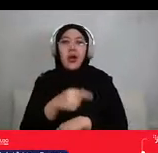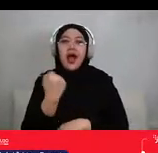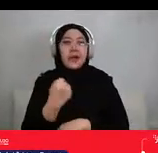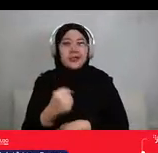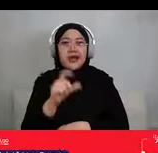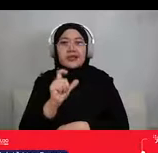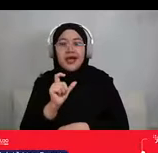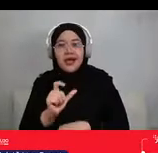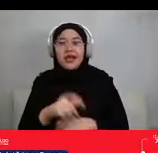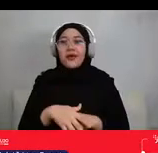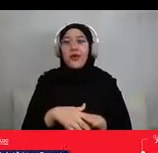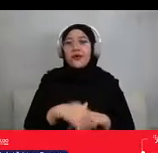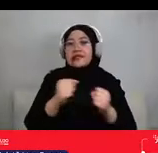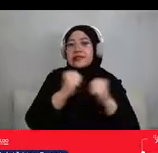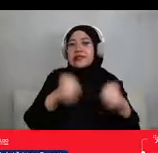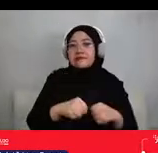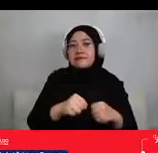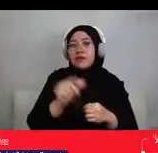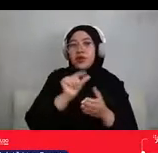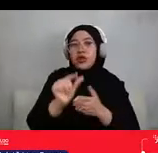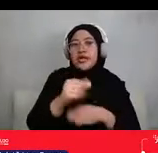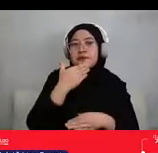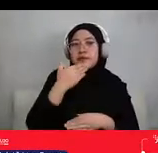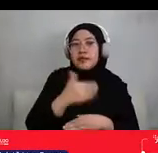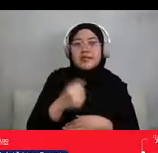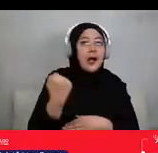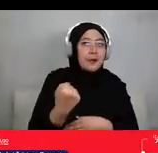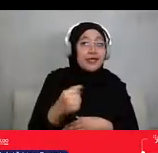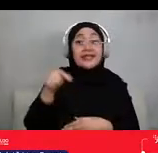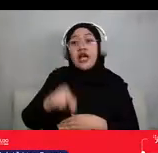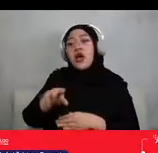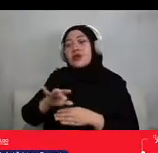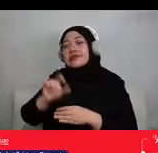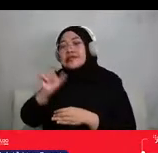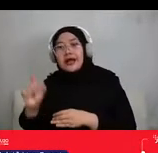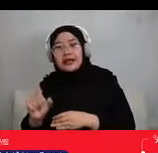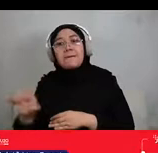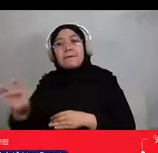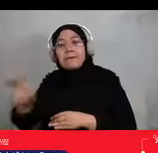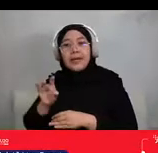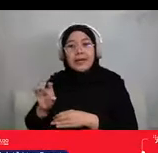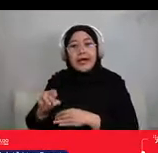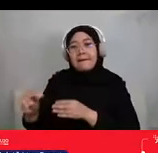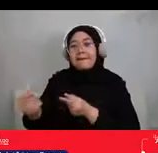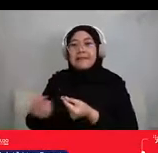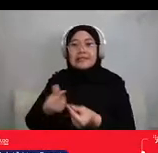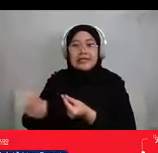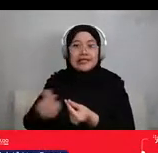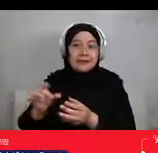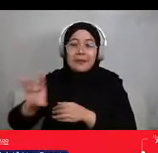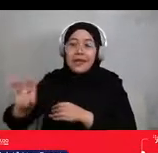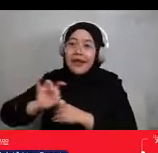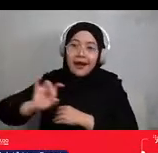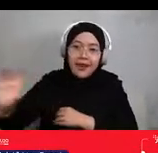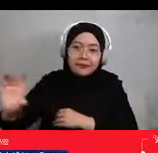please. So then we now look at some of the alternate business models. Now, given the limitation of time, I am not covering